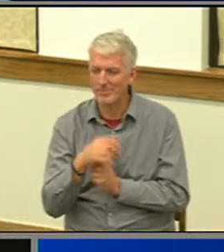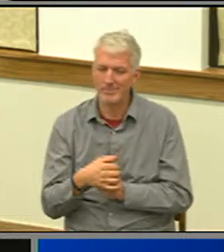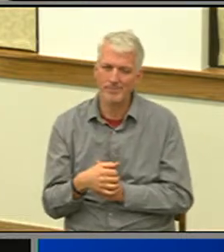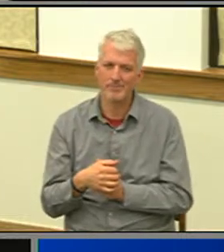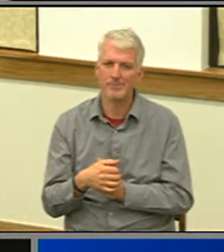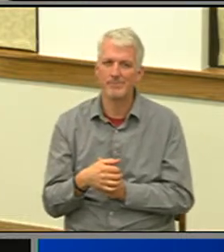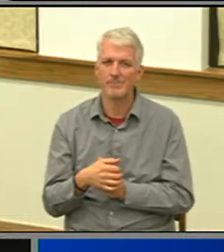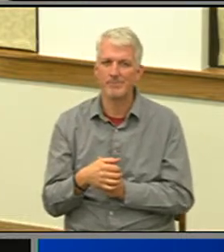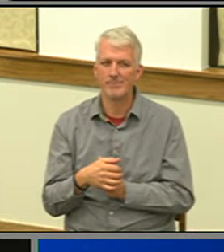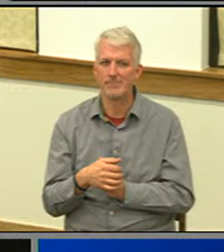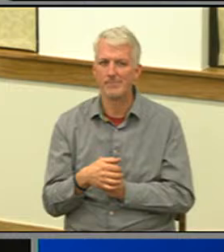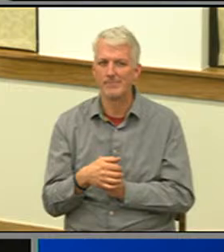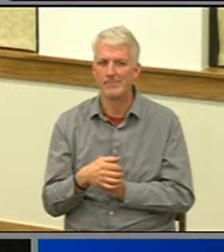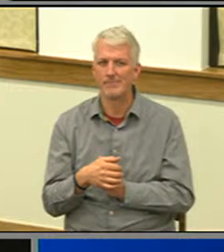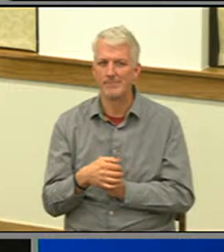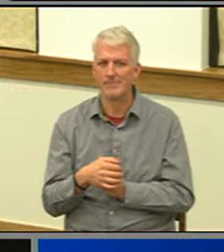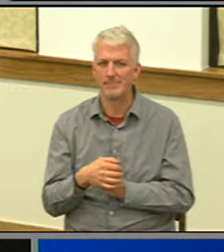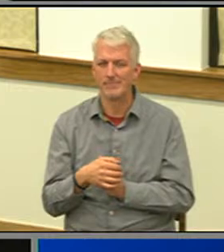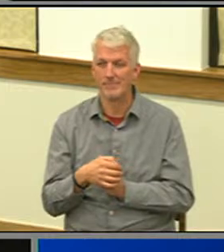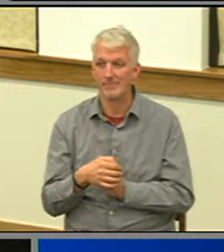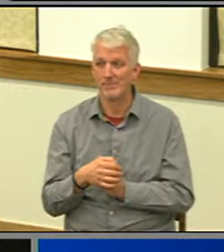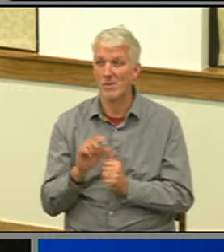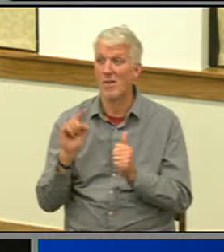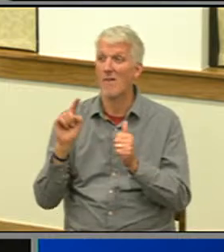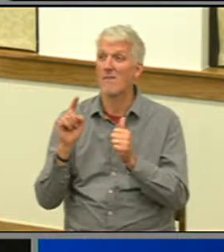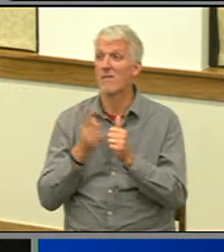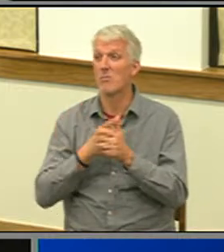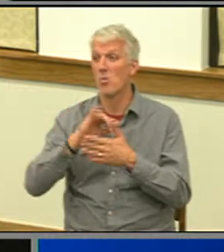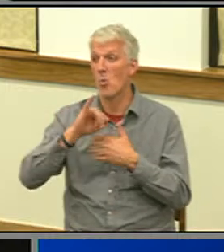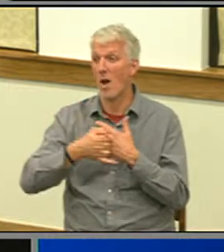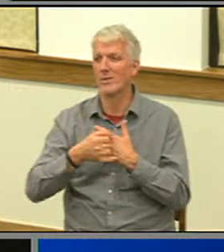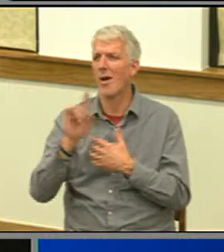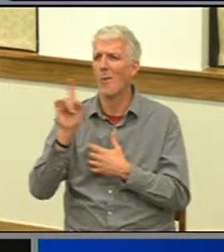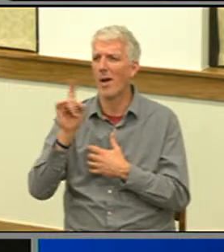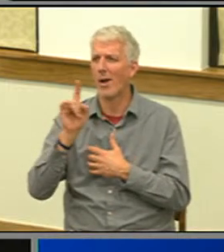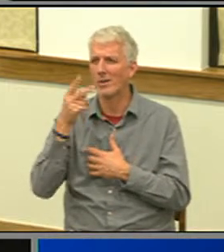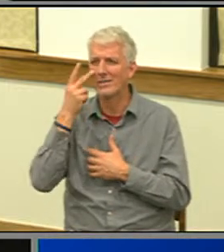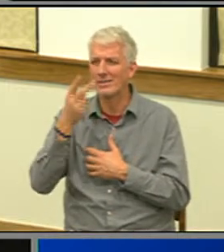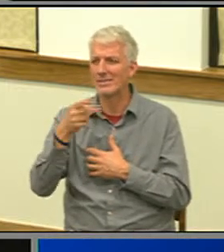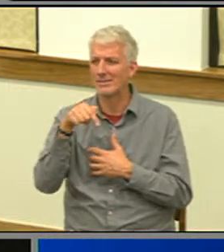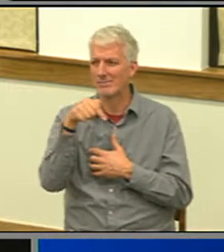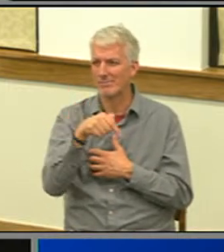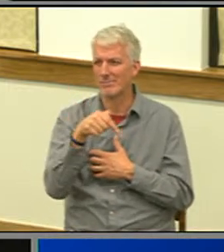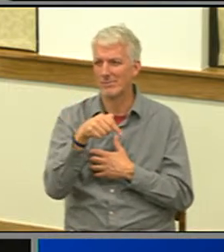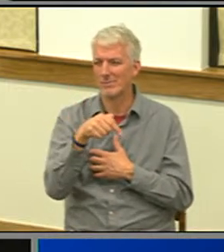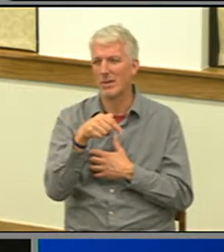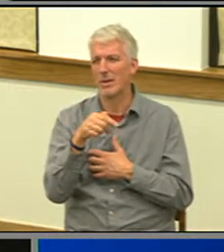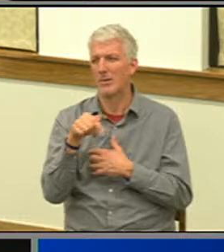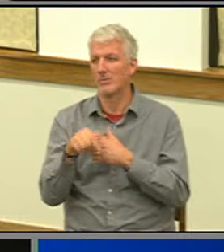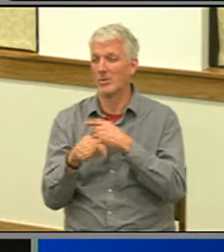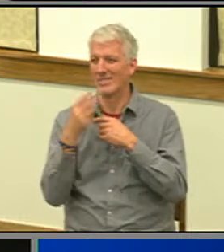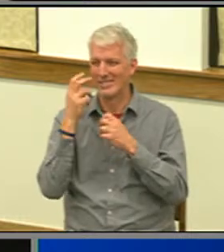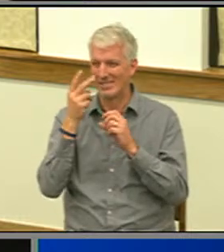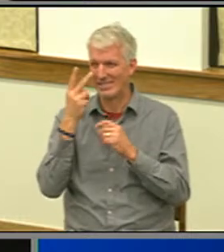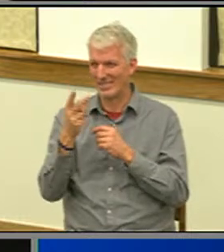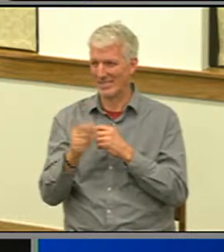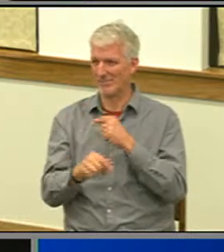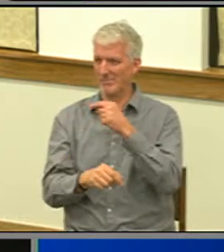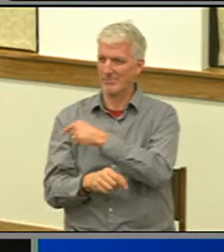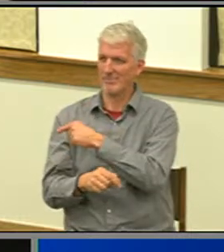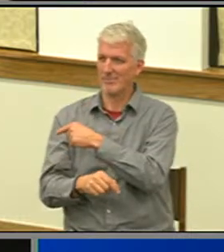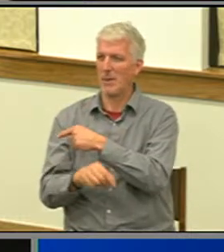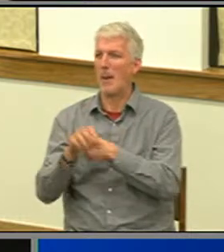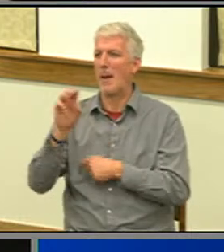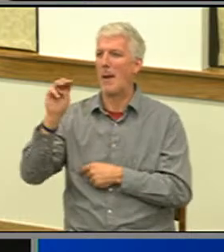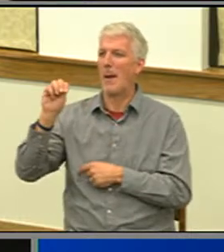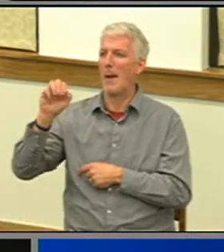in more detail. All right, so the project location, I'm pretty certain you can see the project location map.